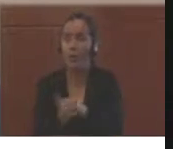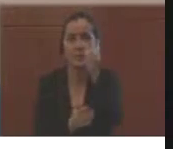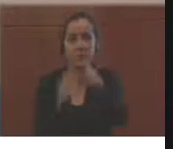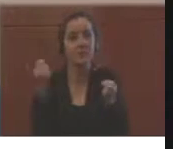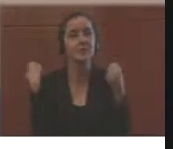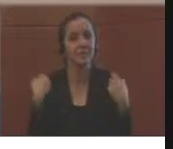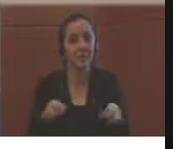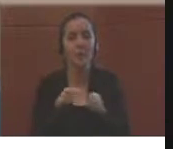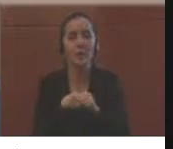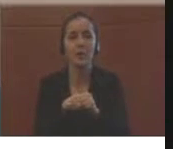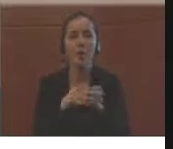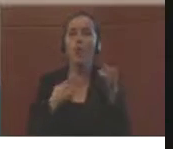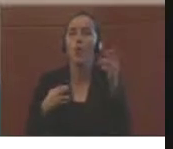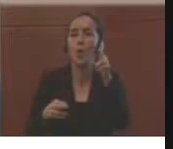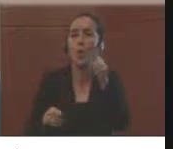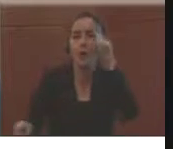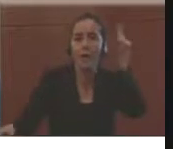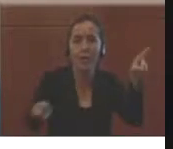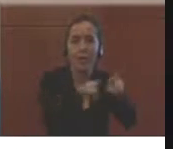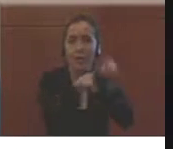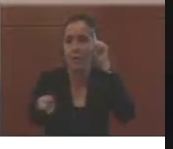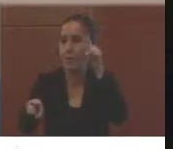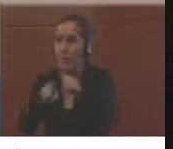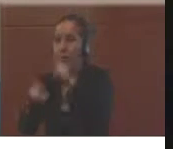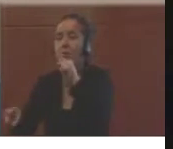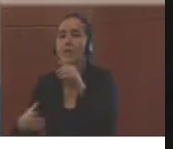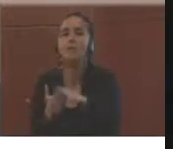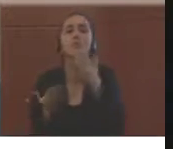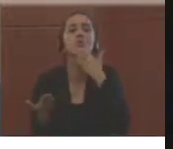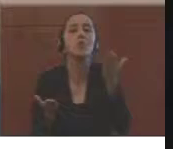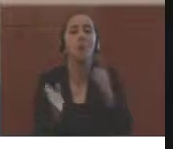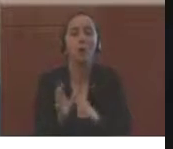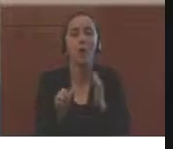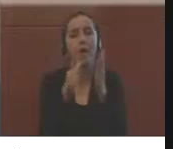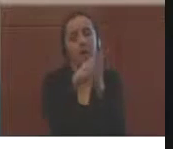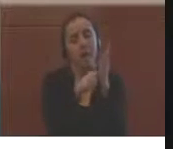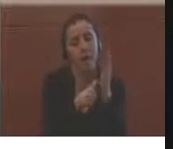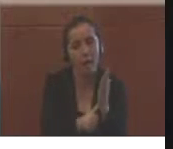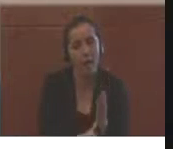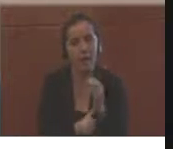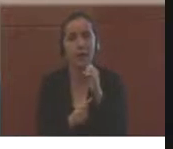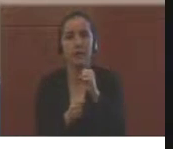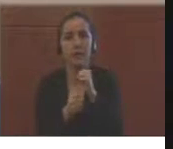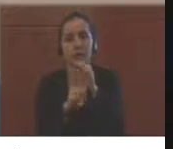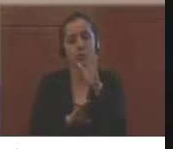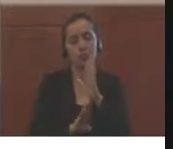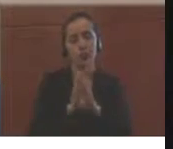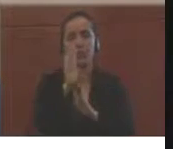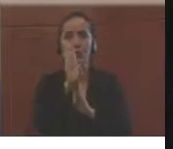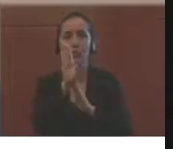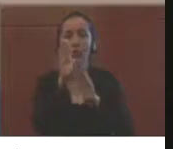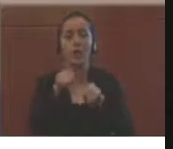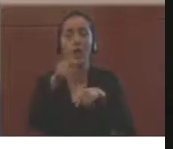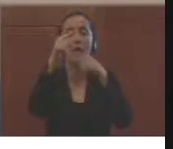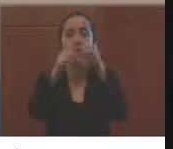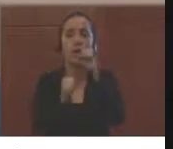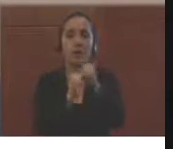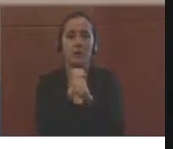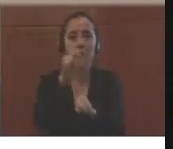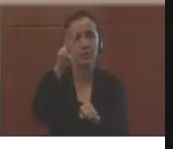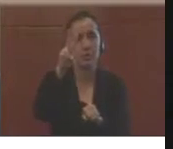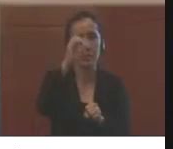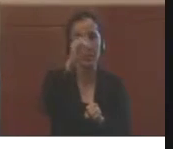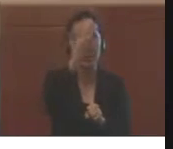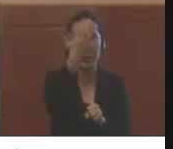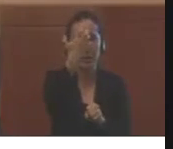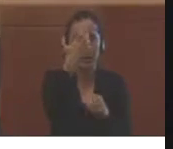the negotiations on the definition of the post-2015 development agenda, the United Nations Framework Convention